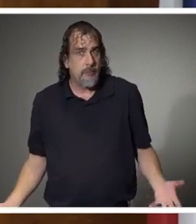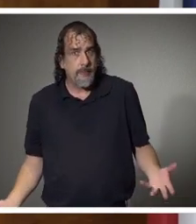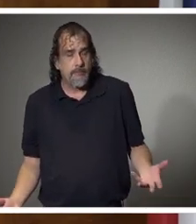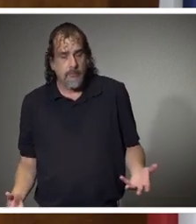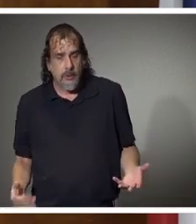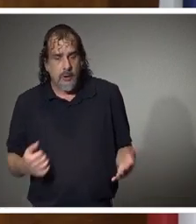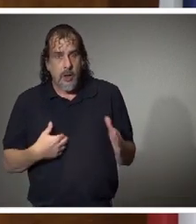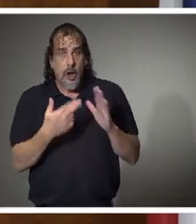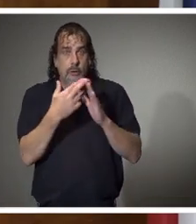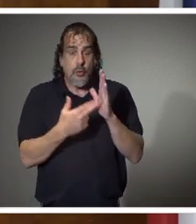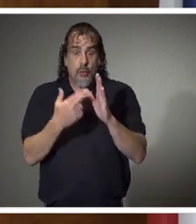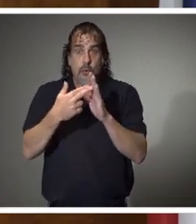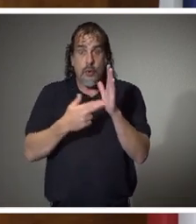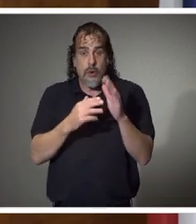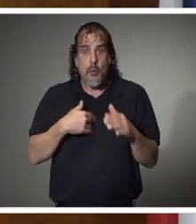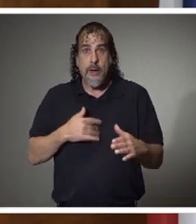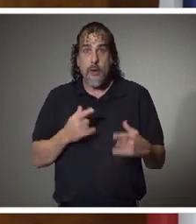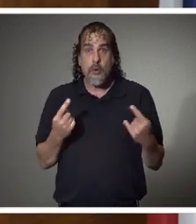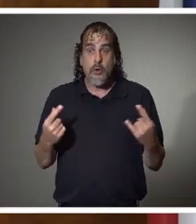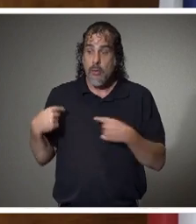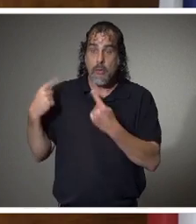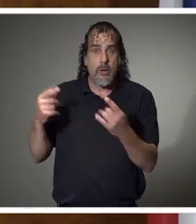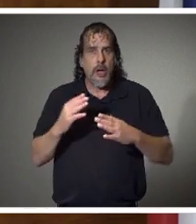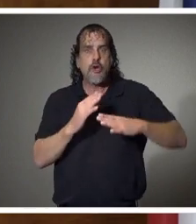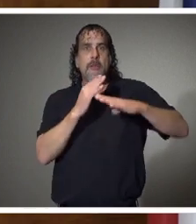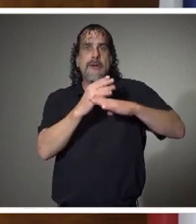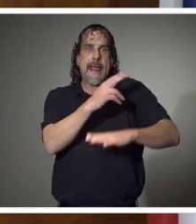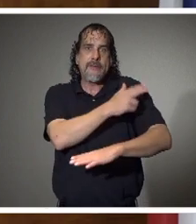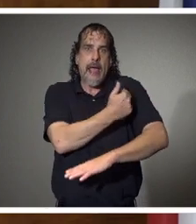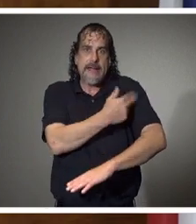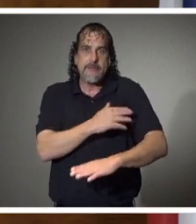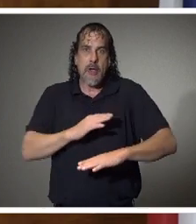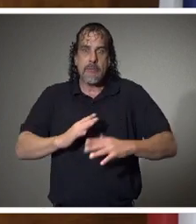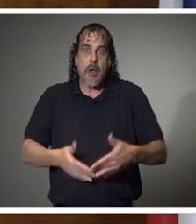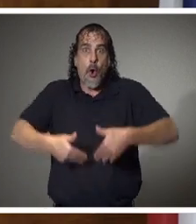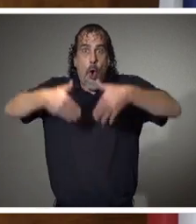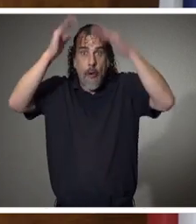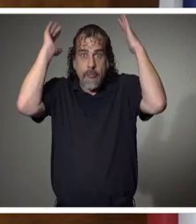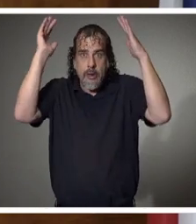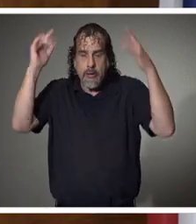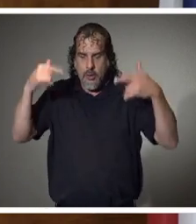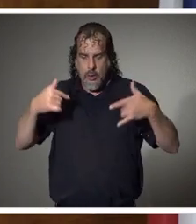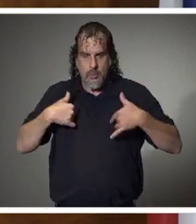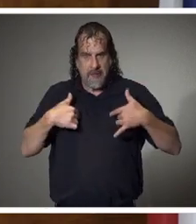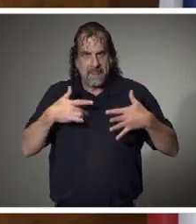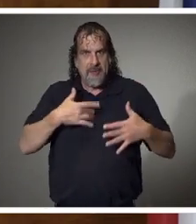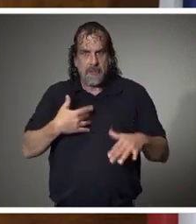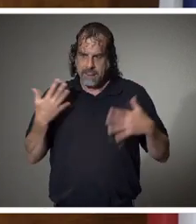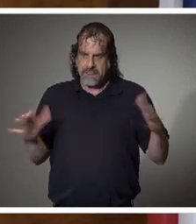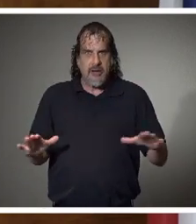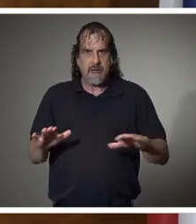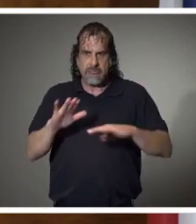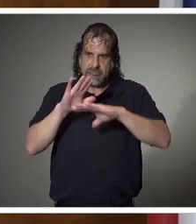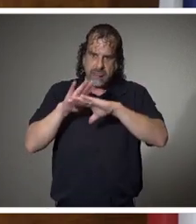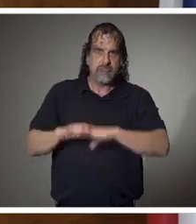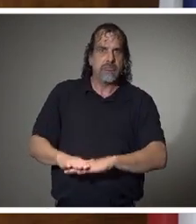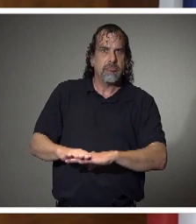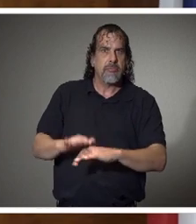to protect the healthcare system. We are more and more confident that we have done that, and we will continue to monitor